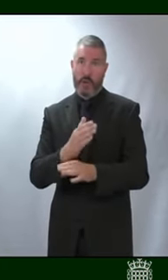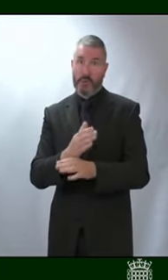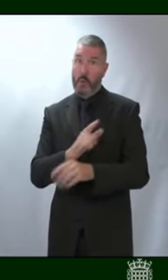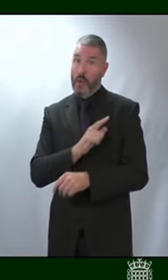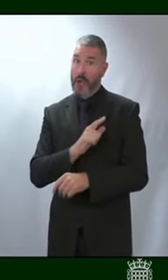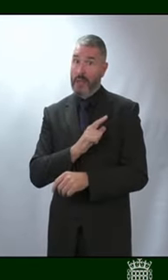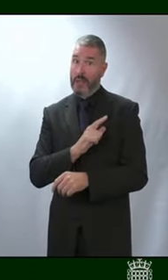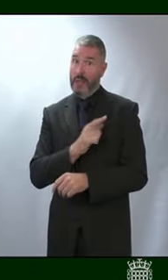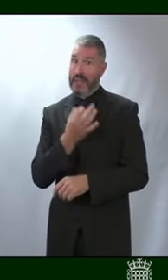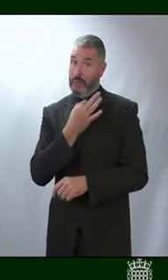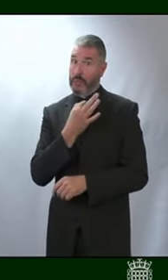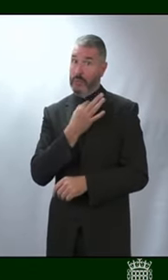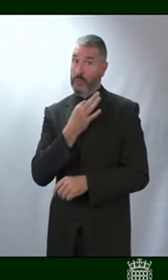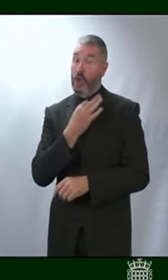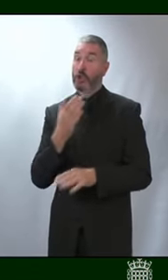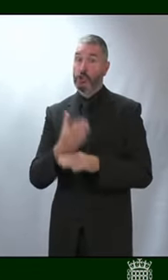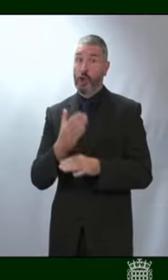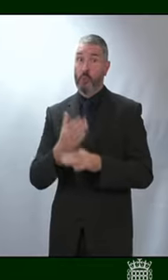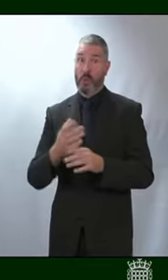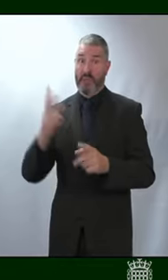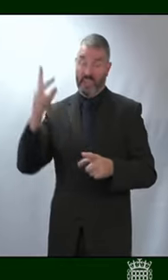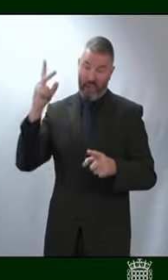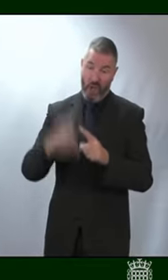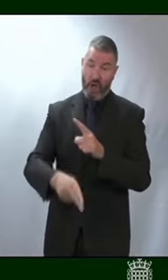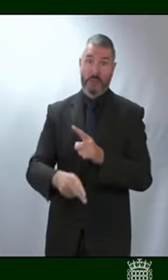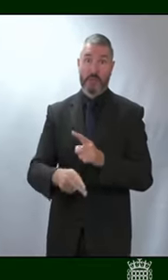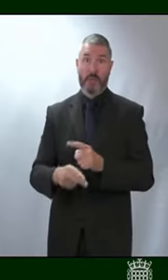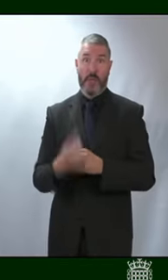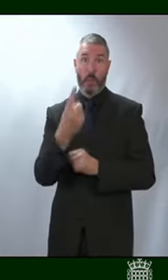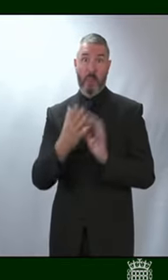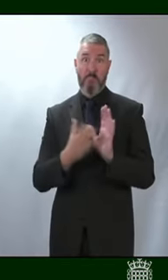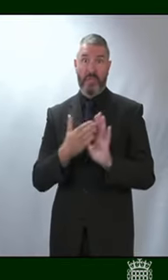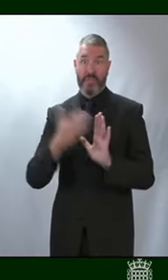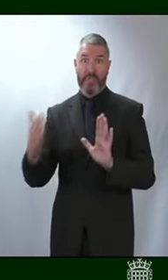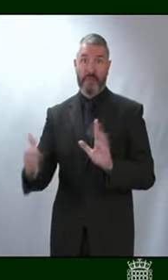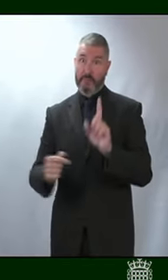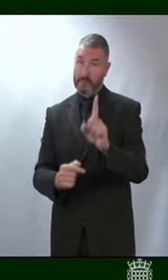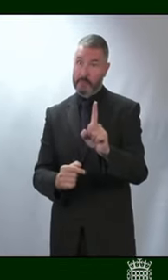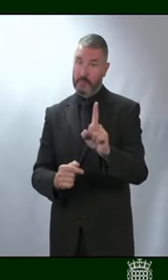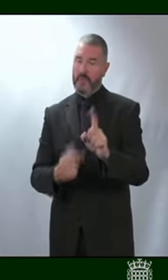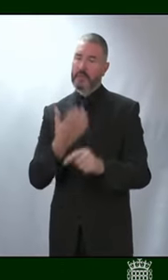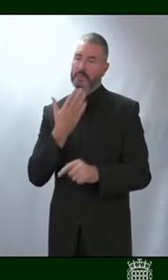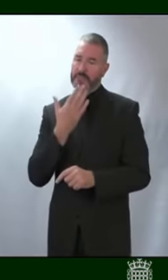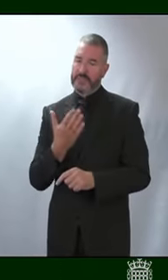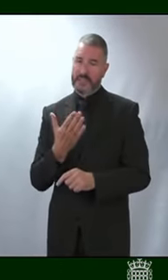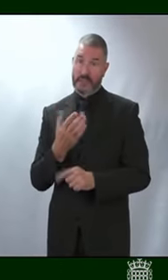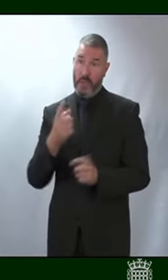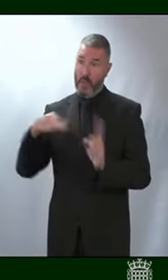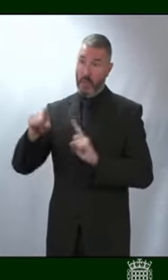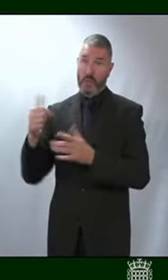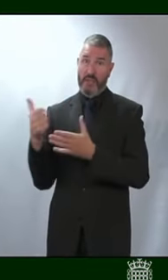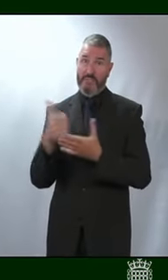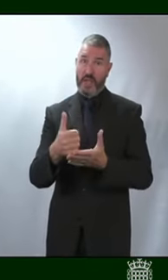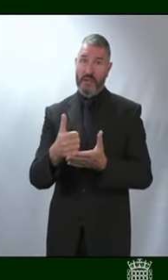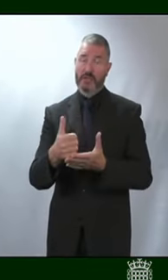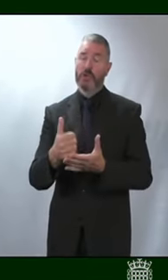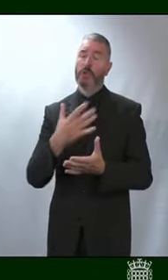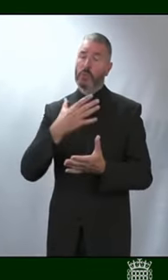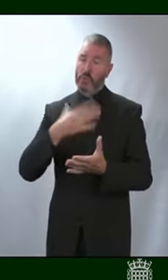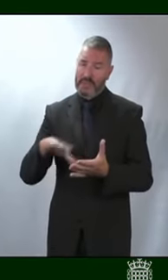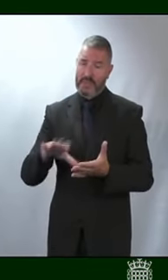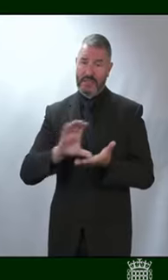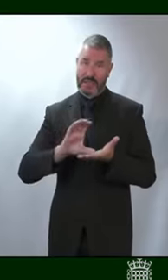job losses in the pipeline within 38 days. So will the Prime Minister please listen to that advice and